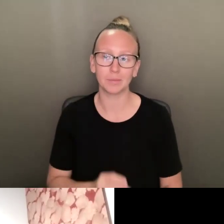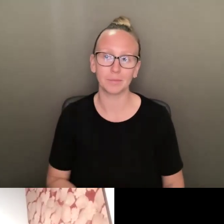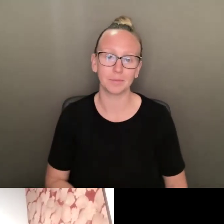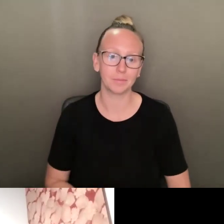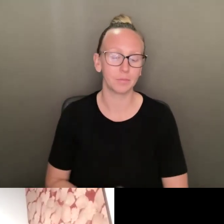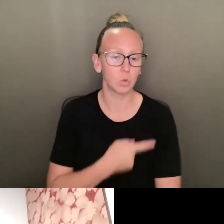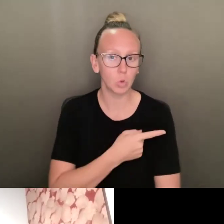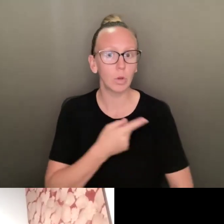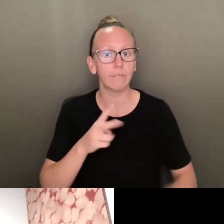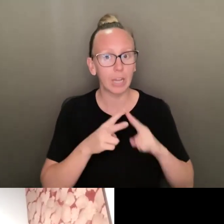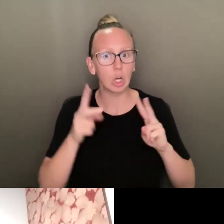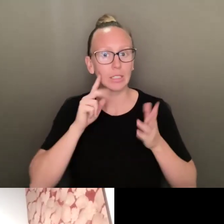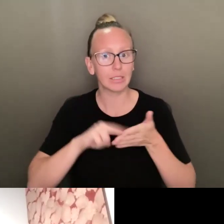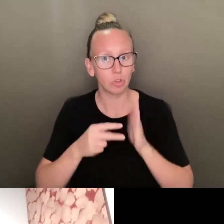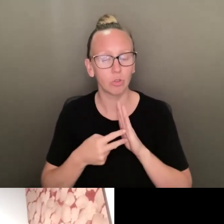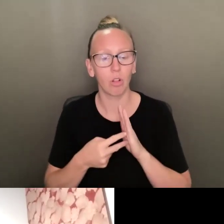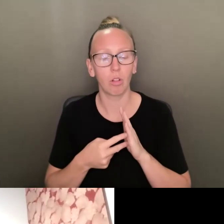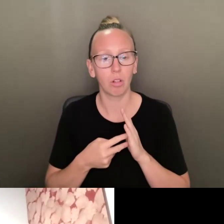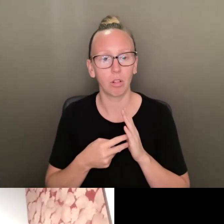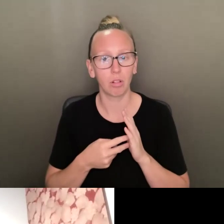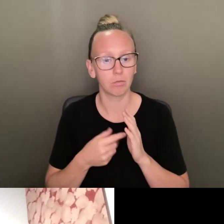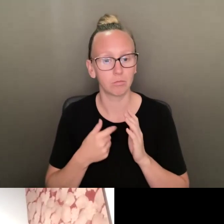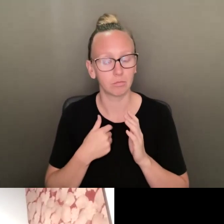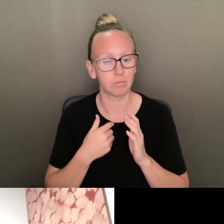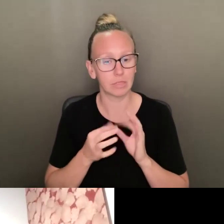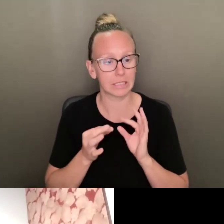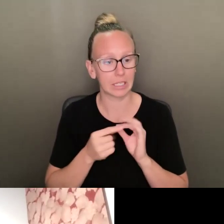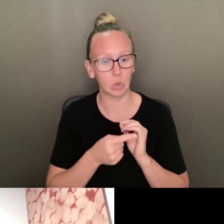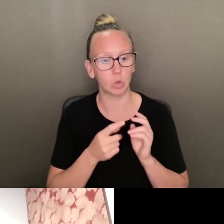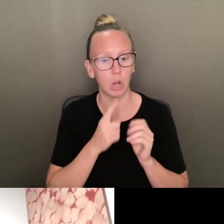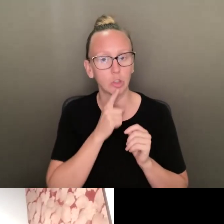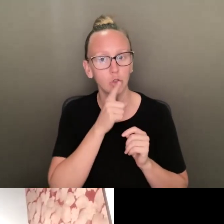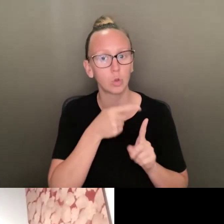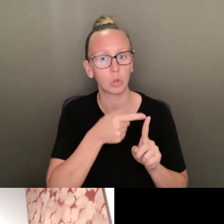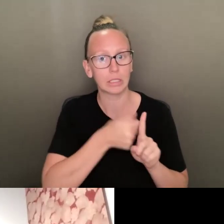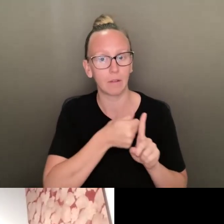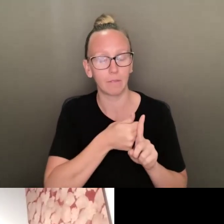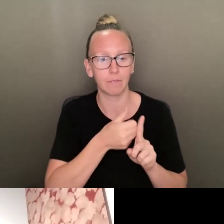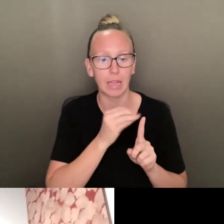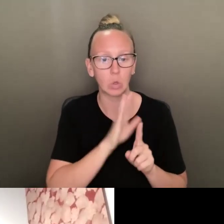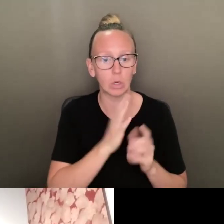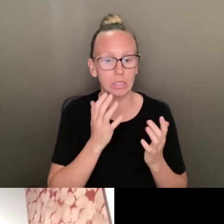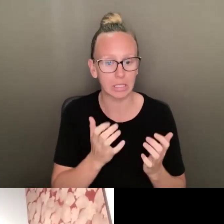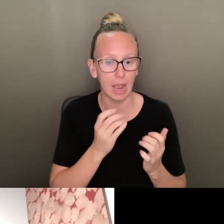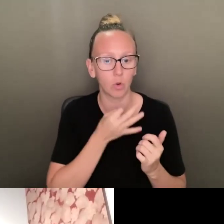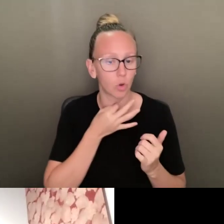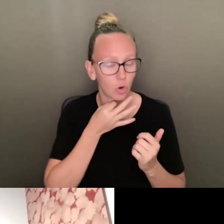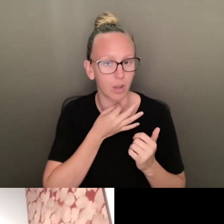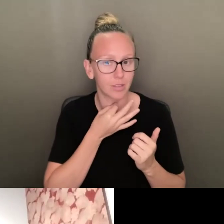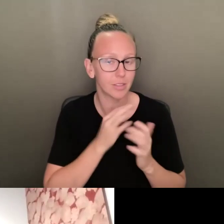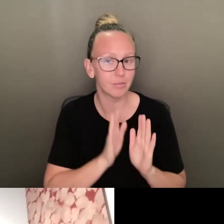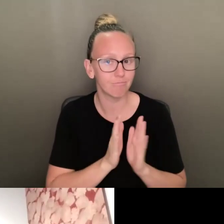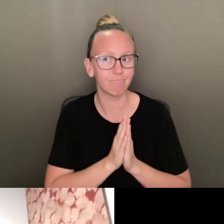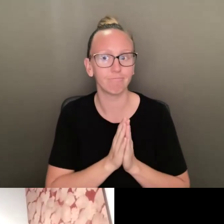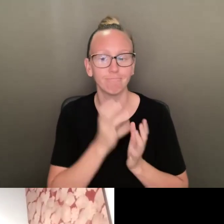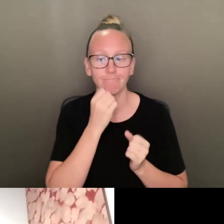You're very intentional, and I say you're very true to yourself and like your desires and curiosities. So